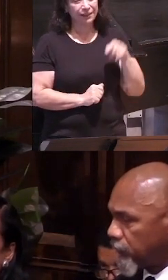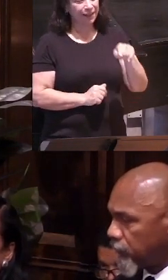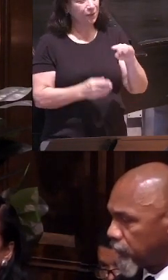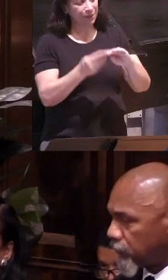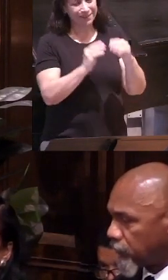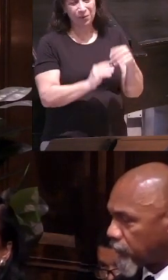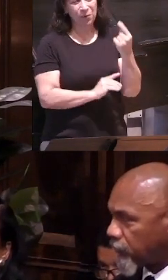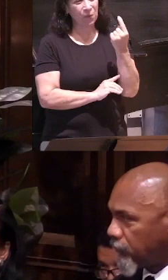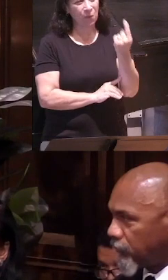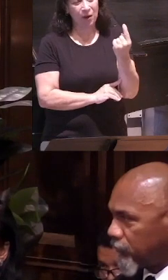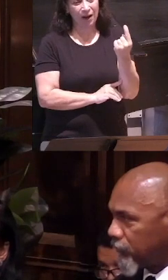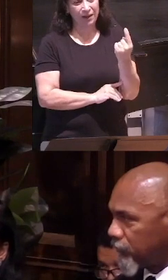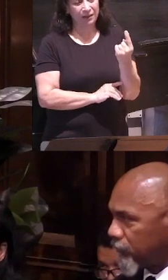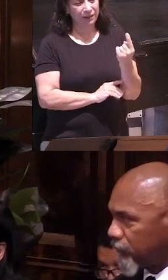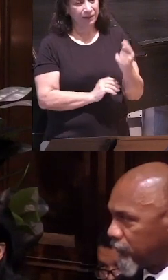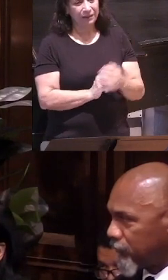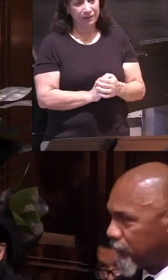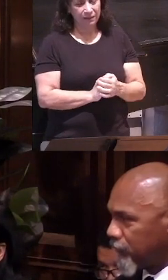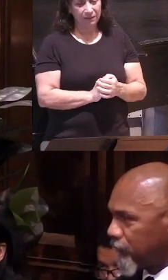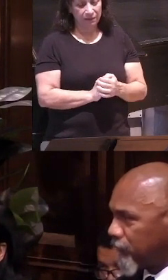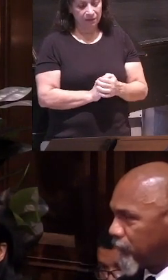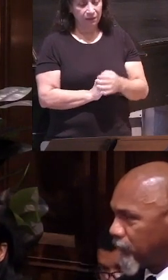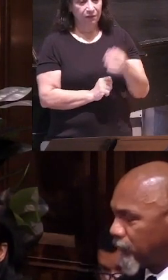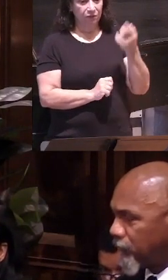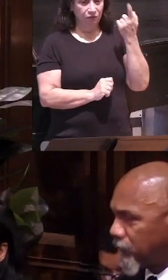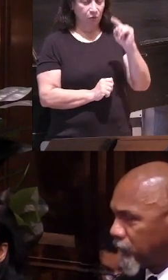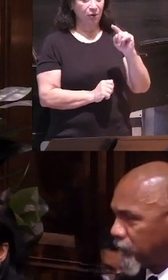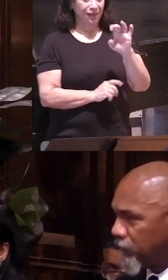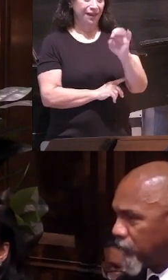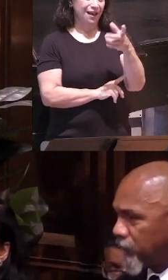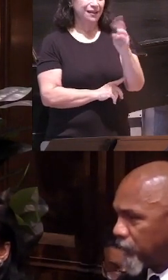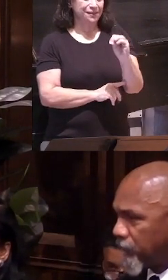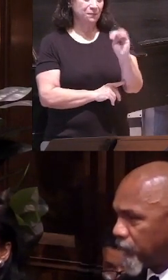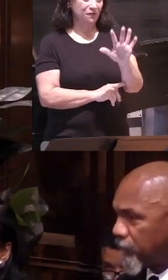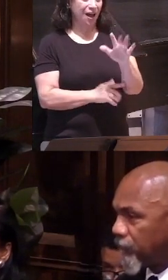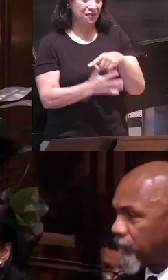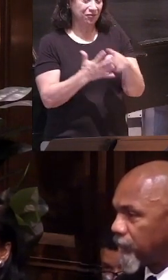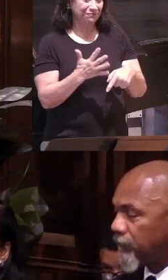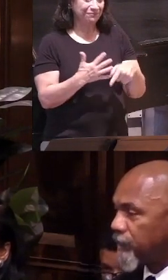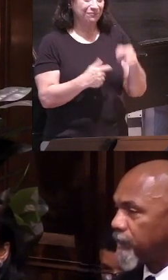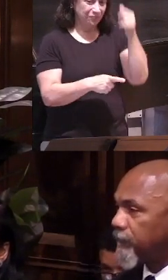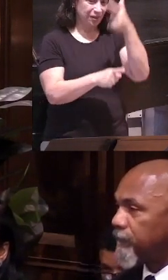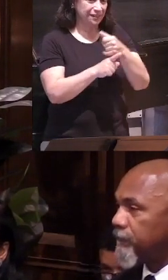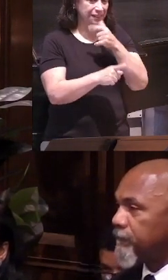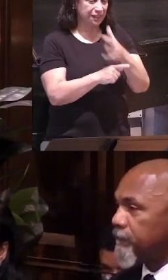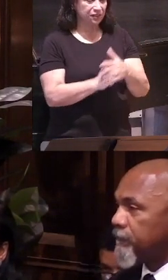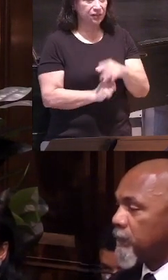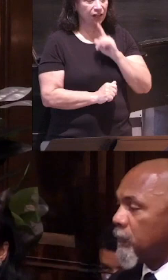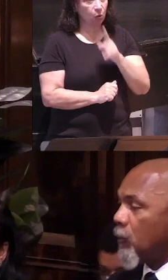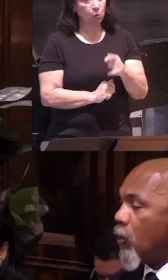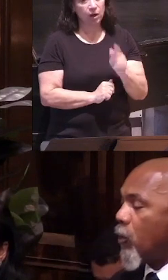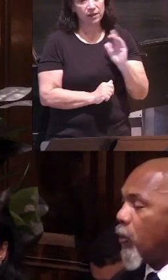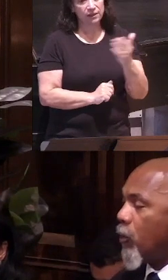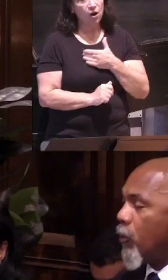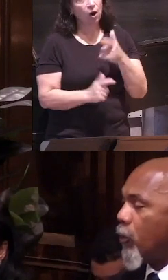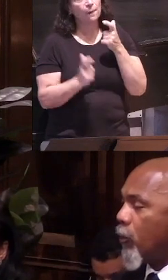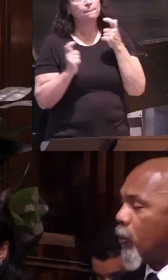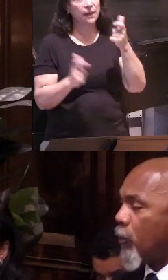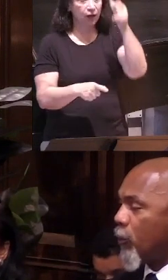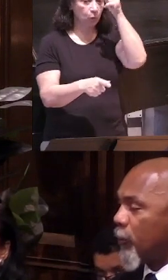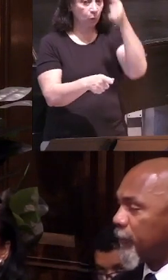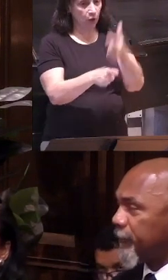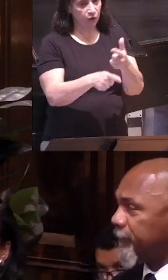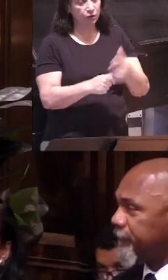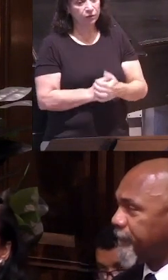number one of the Exum Five. He was our big